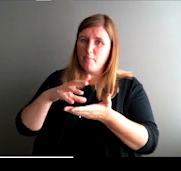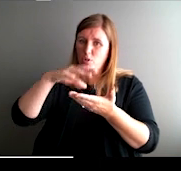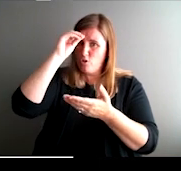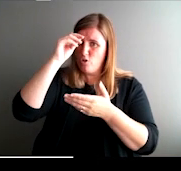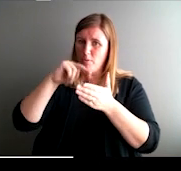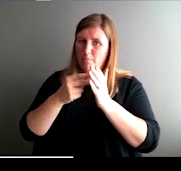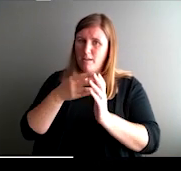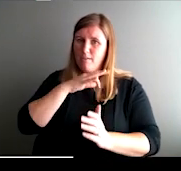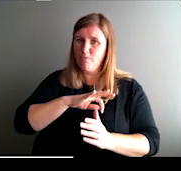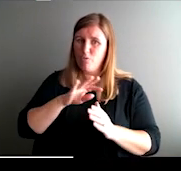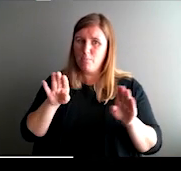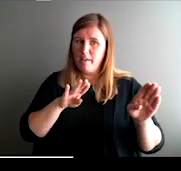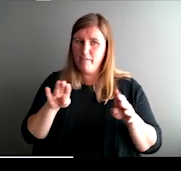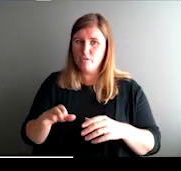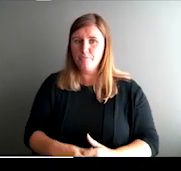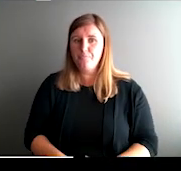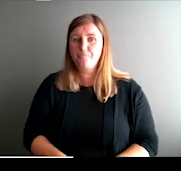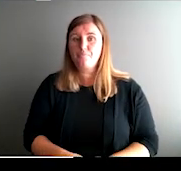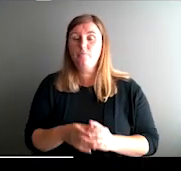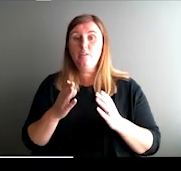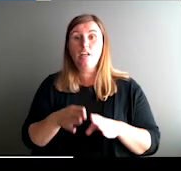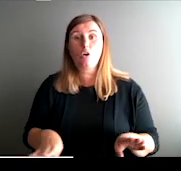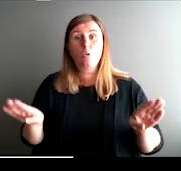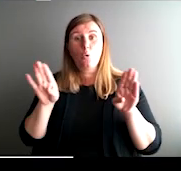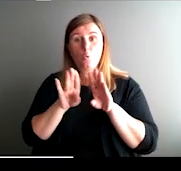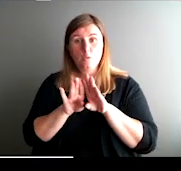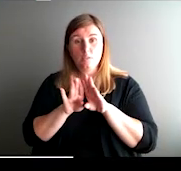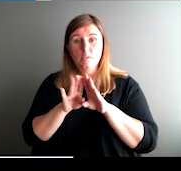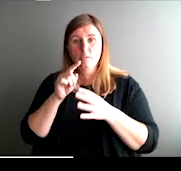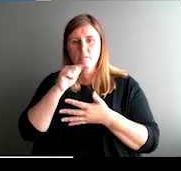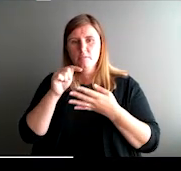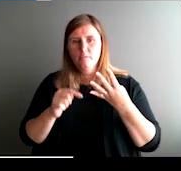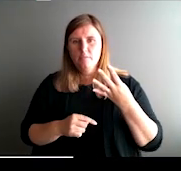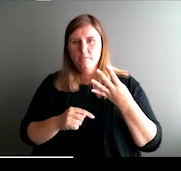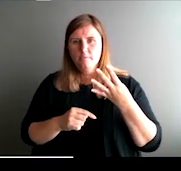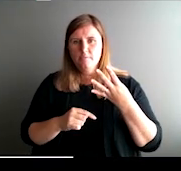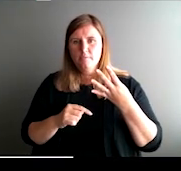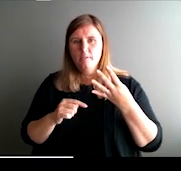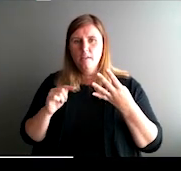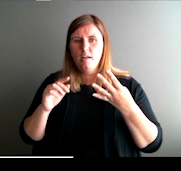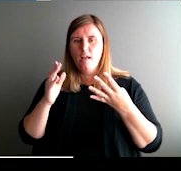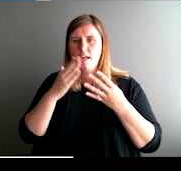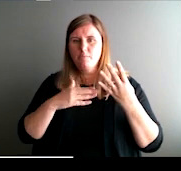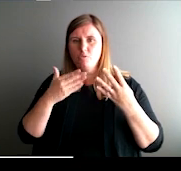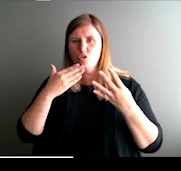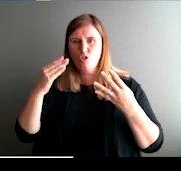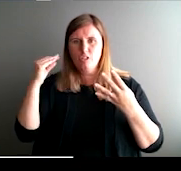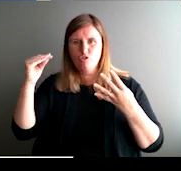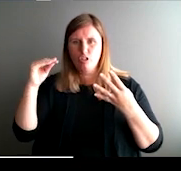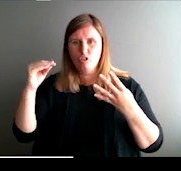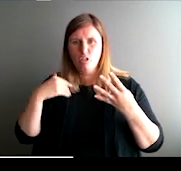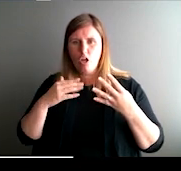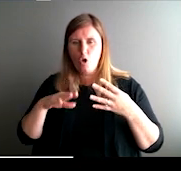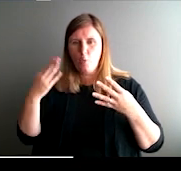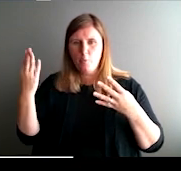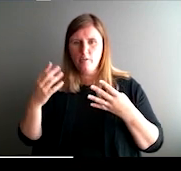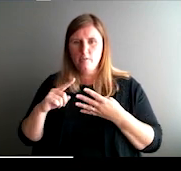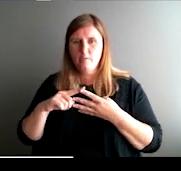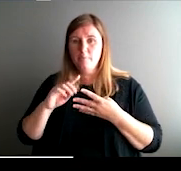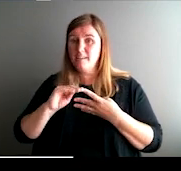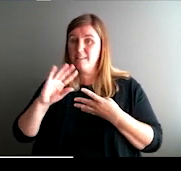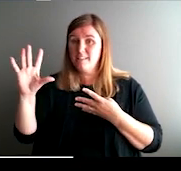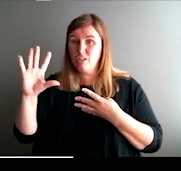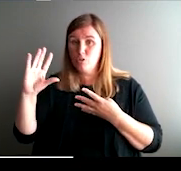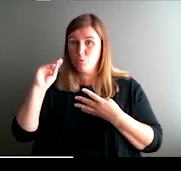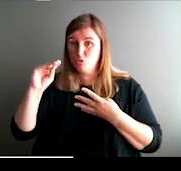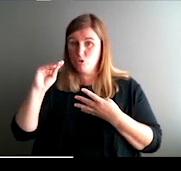behaviors. In closing, these are the 4 aspects of good instruction I opened with. Be clear about